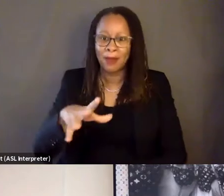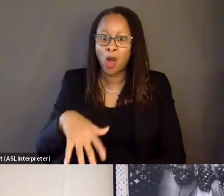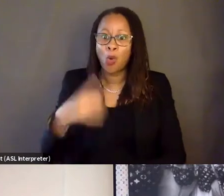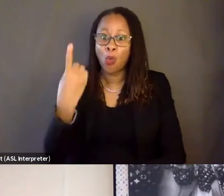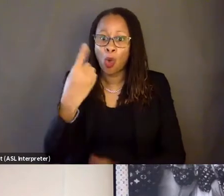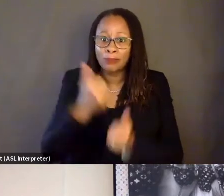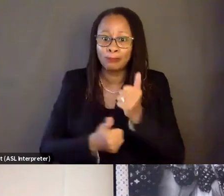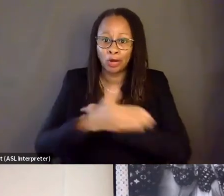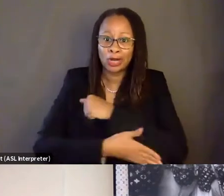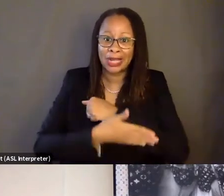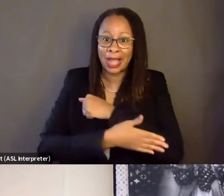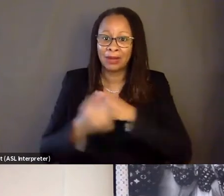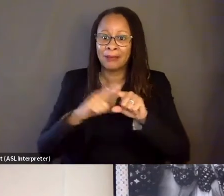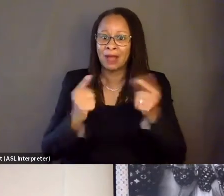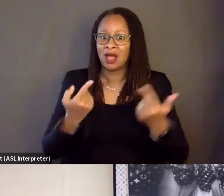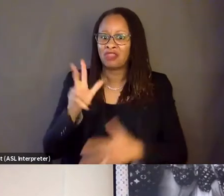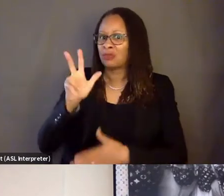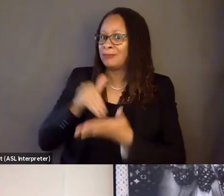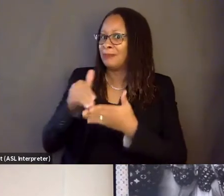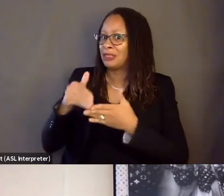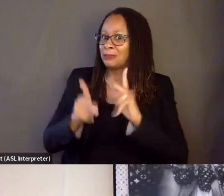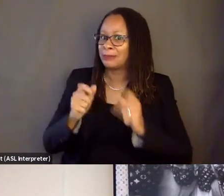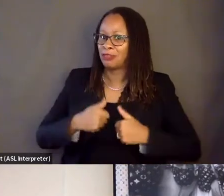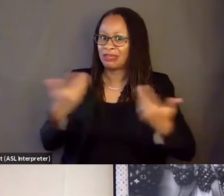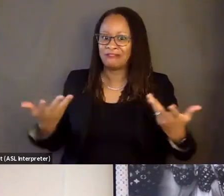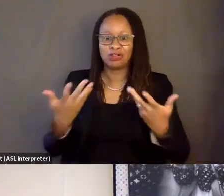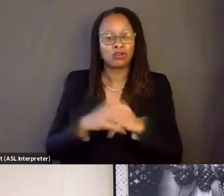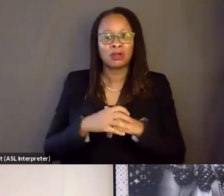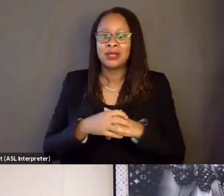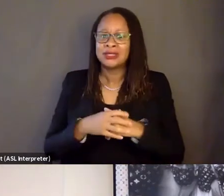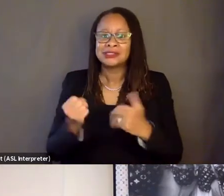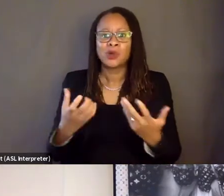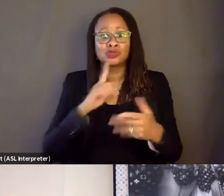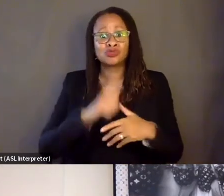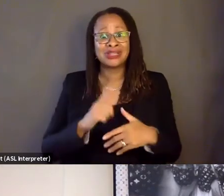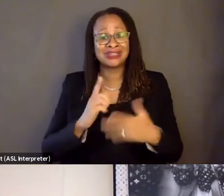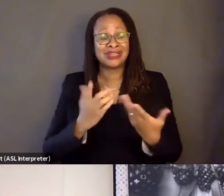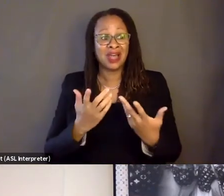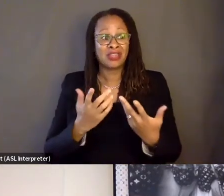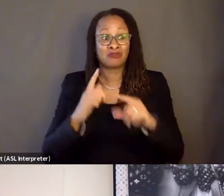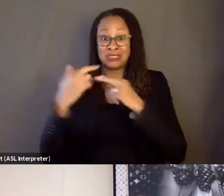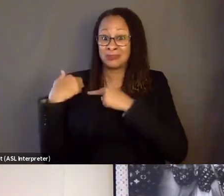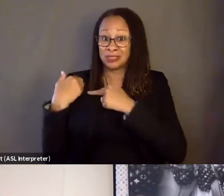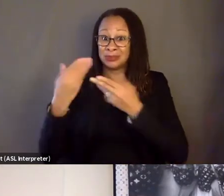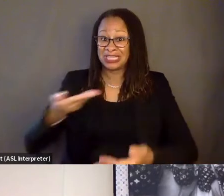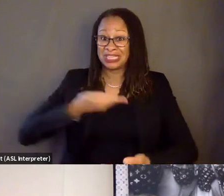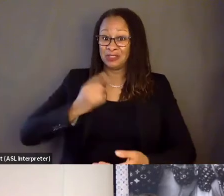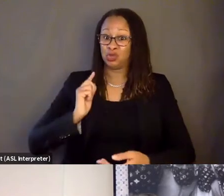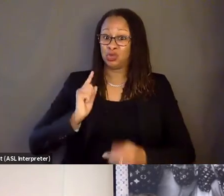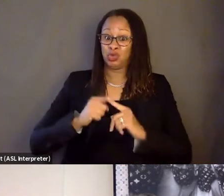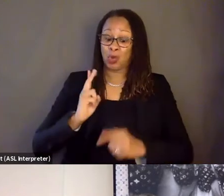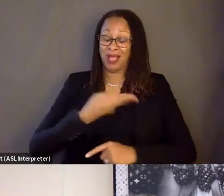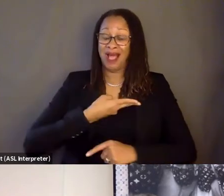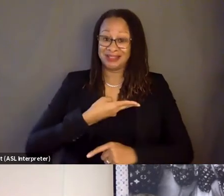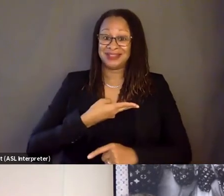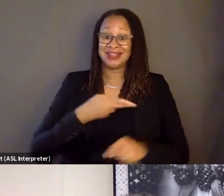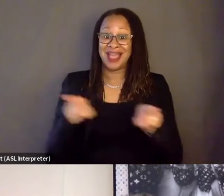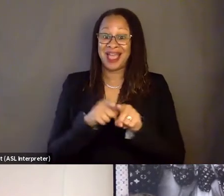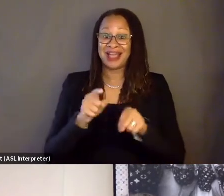actually it's this bigger system that is failing us. And it's so important to remove that shame, like